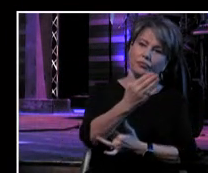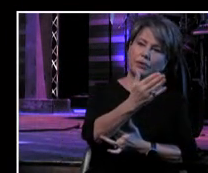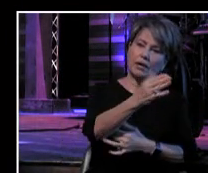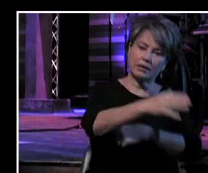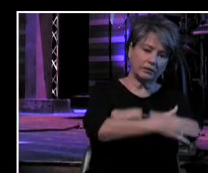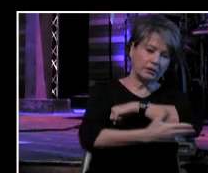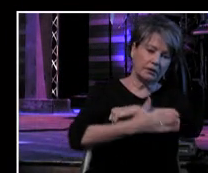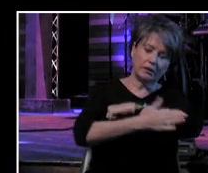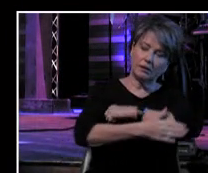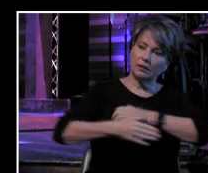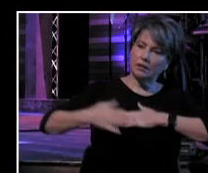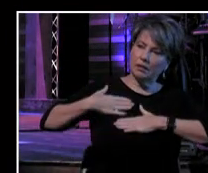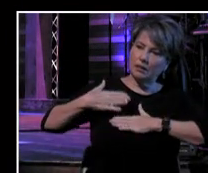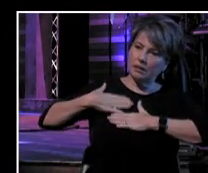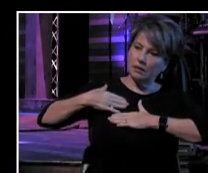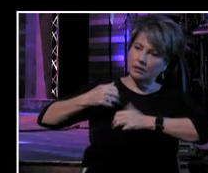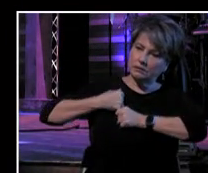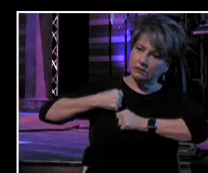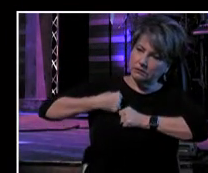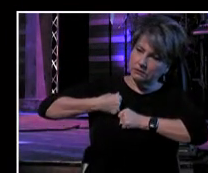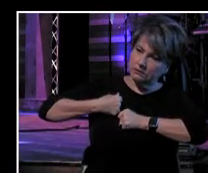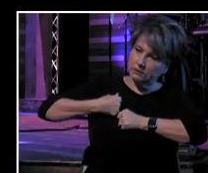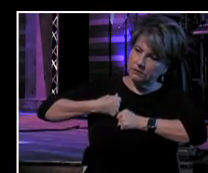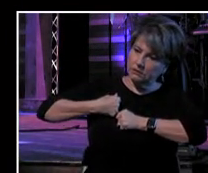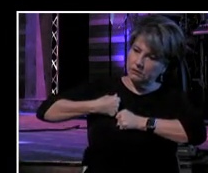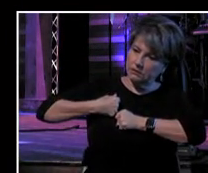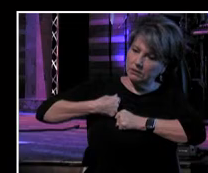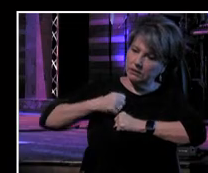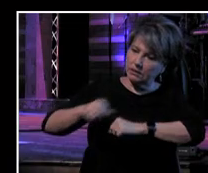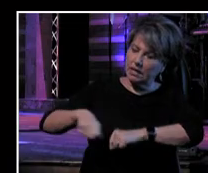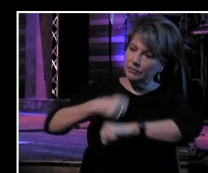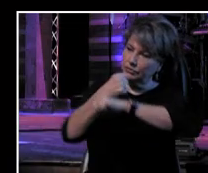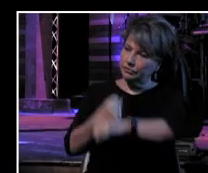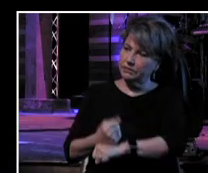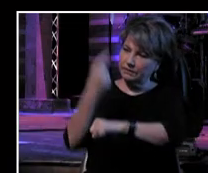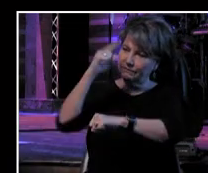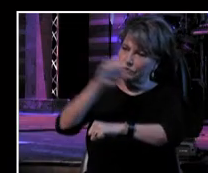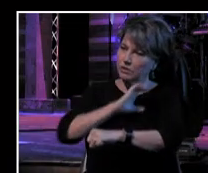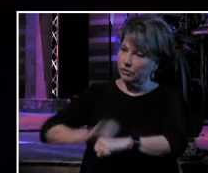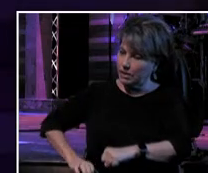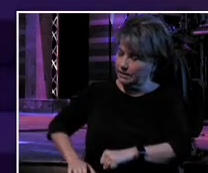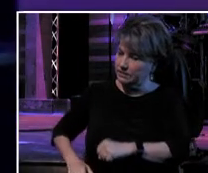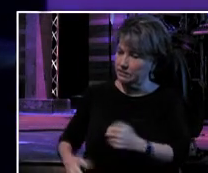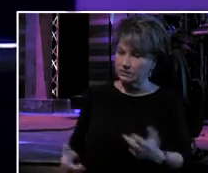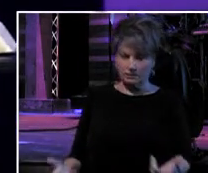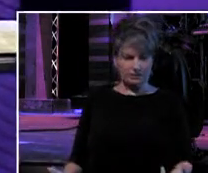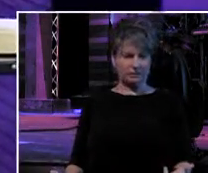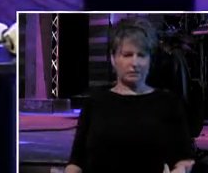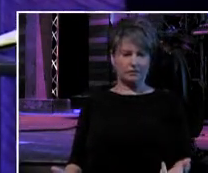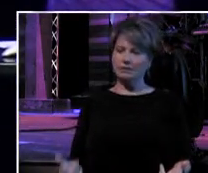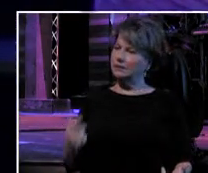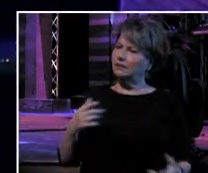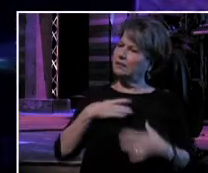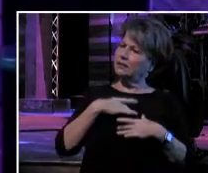the rest that my imprisonment is for Christ. Now, this is an interesting thing. Think with me, if you've ever